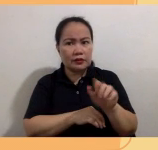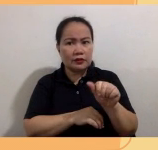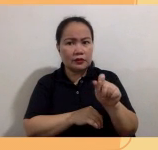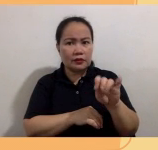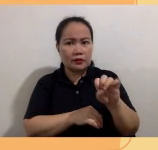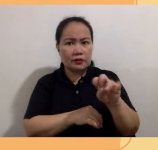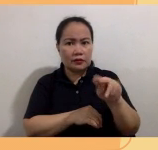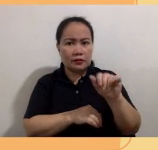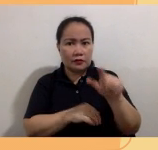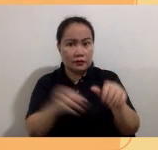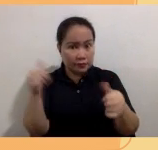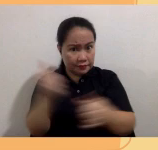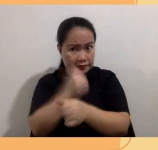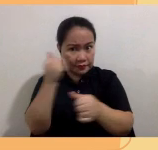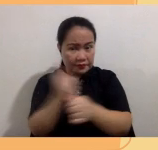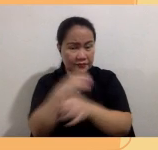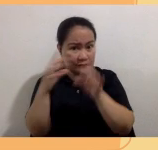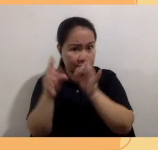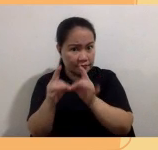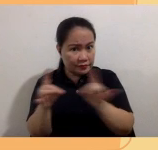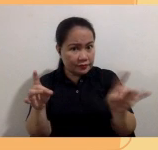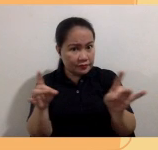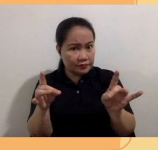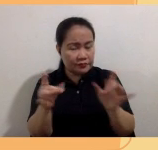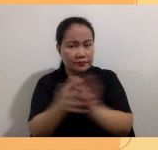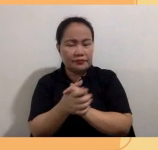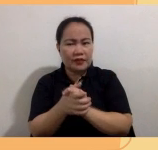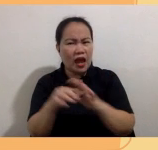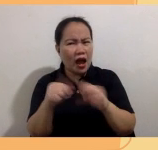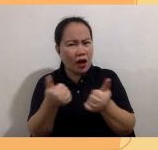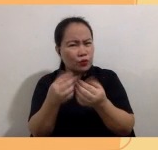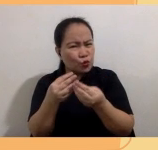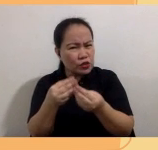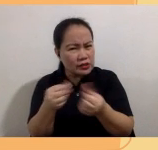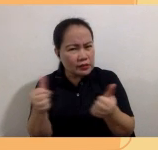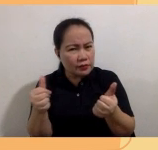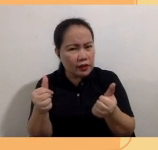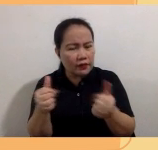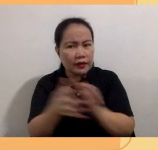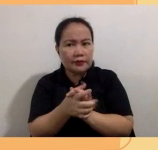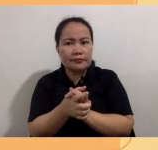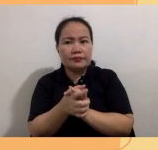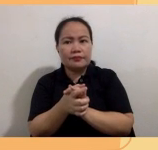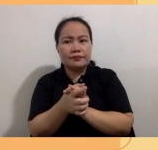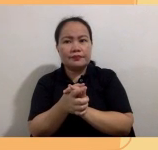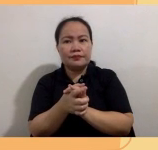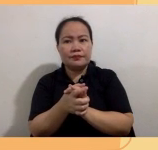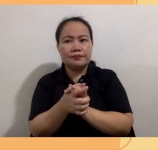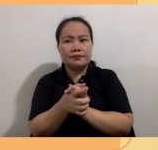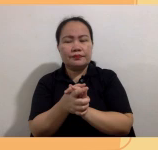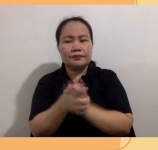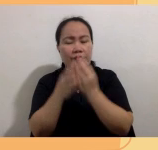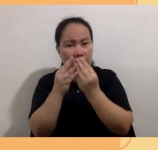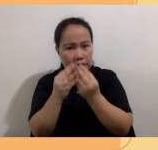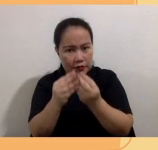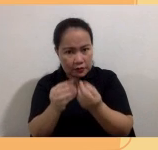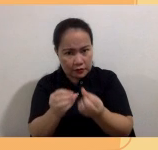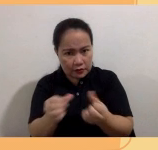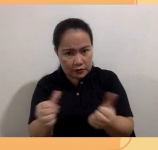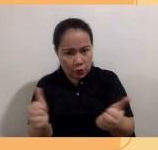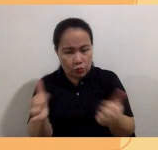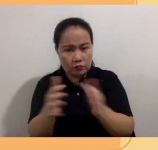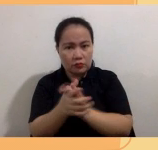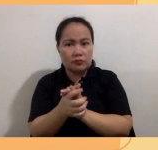rational algebraic expression. Paano ba tayo nagsisimplify ng rational algebraic expressions? Simply,